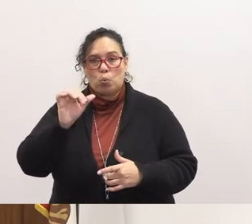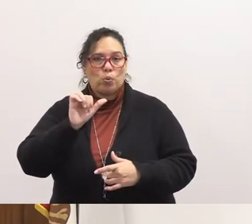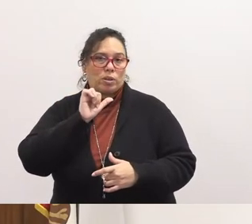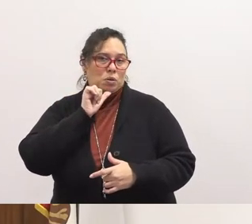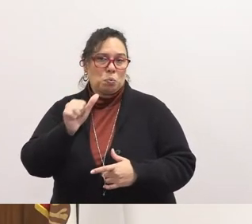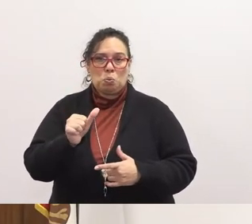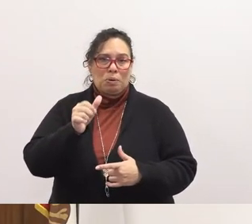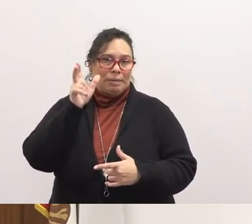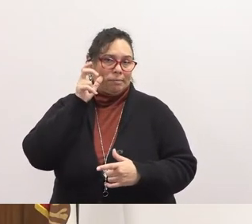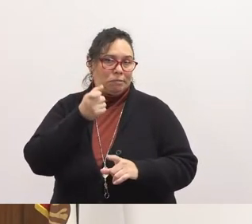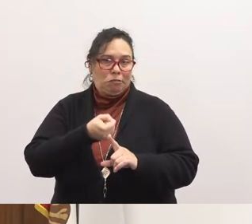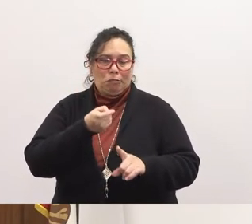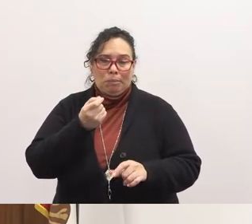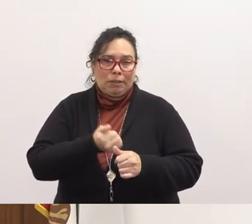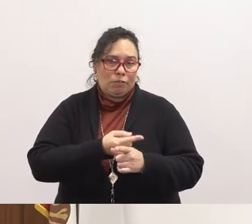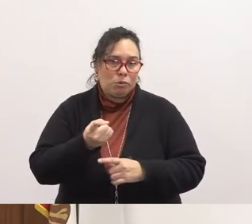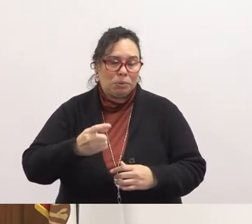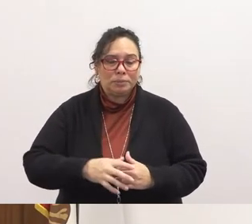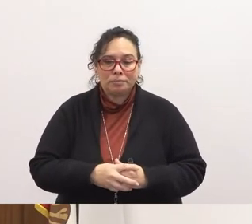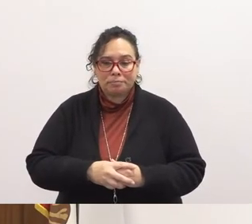everybody.